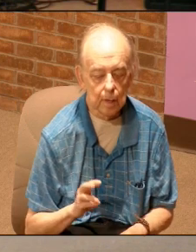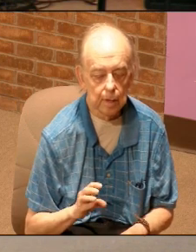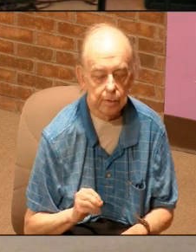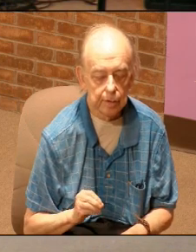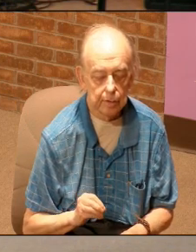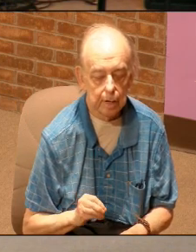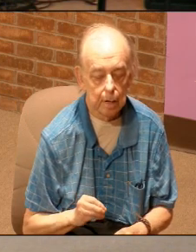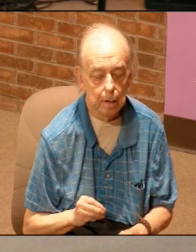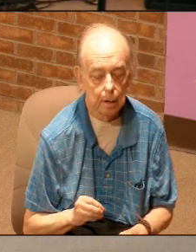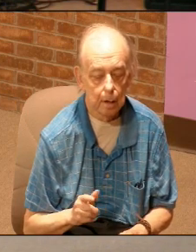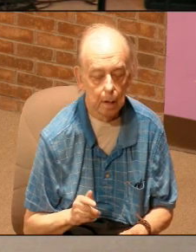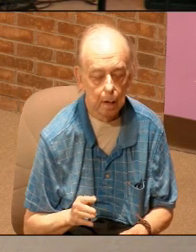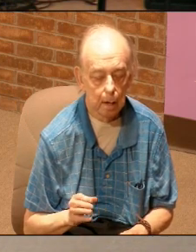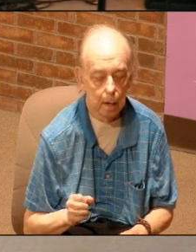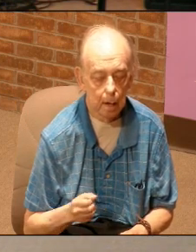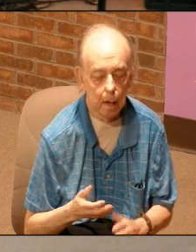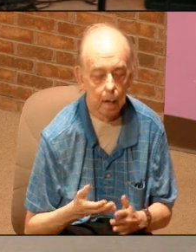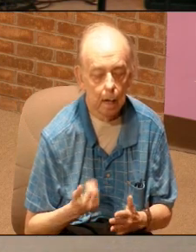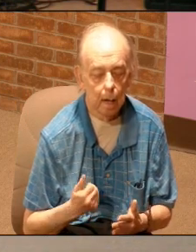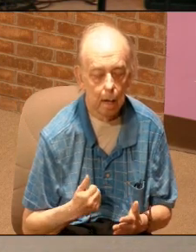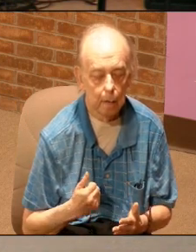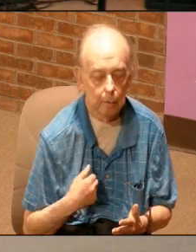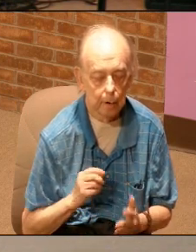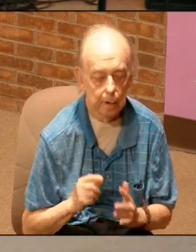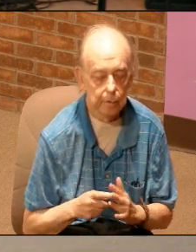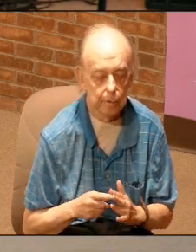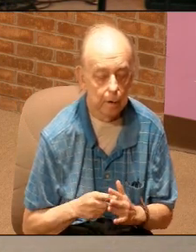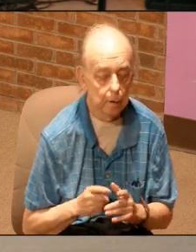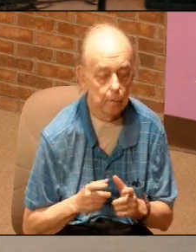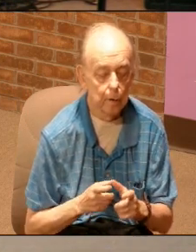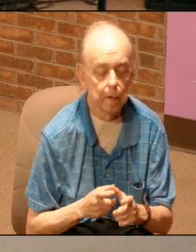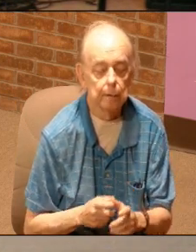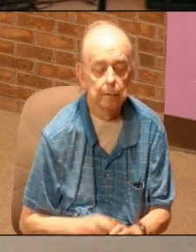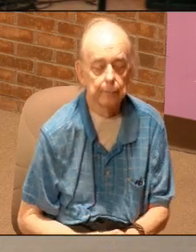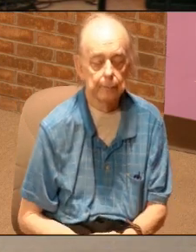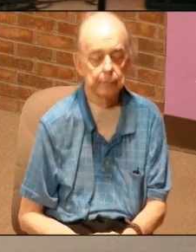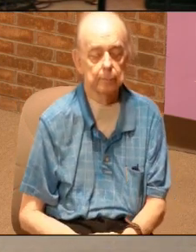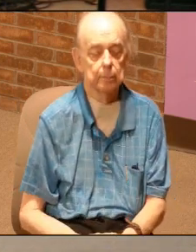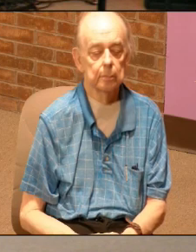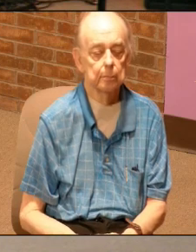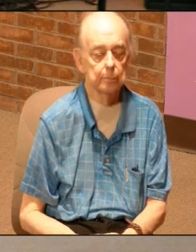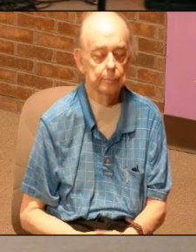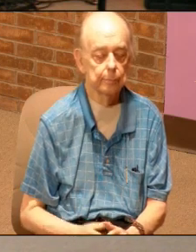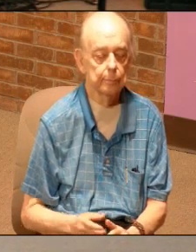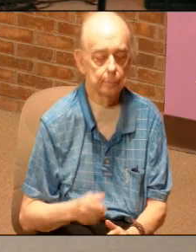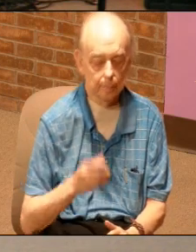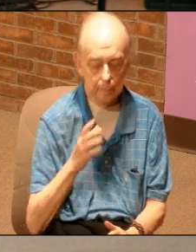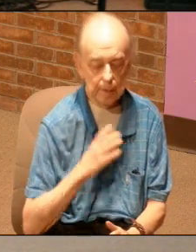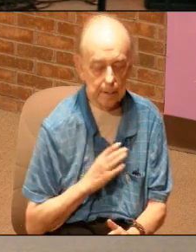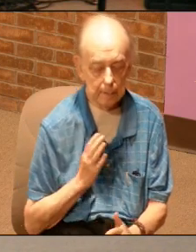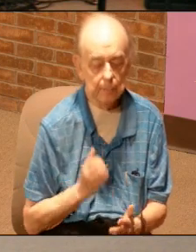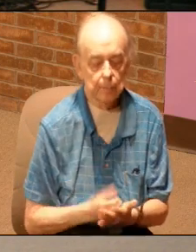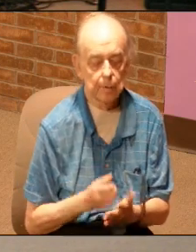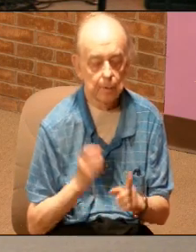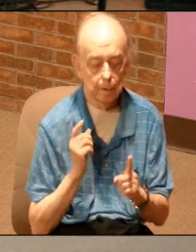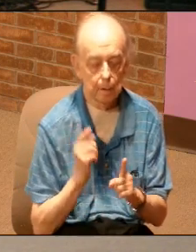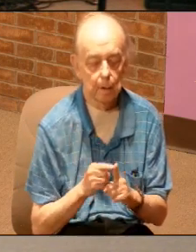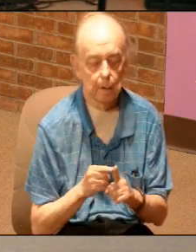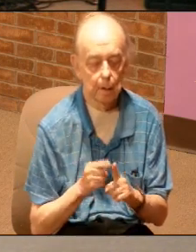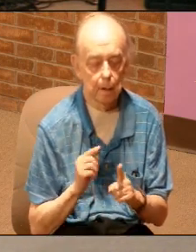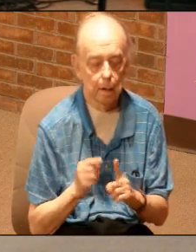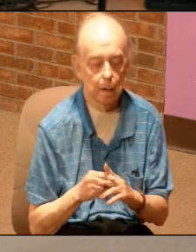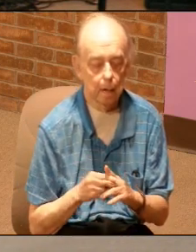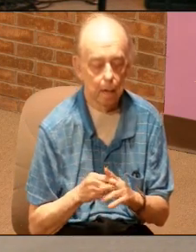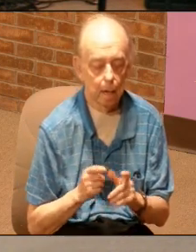pounds before he could even start running. So he set a goal. I'll